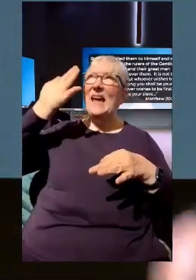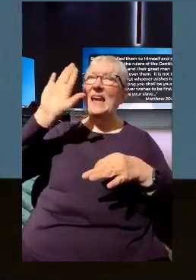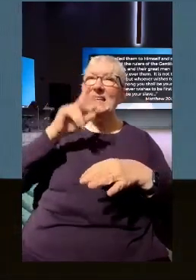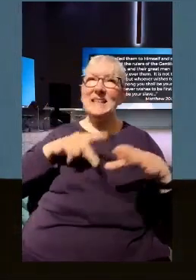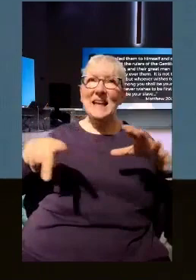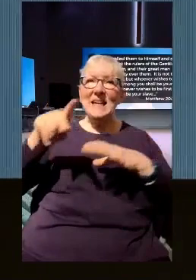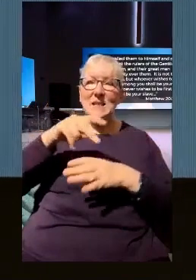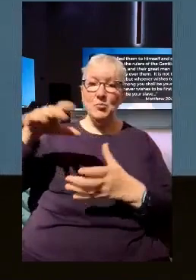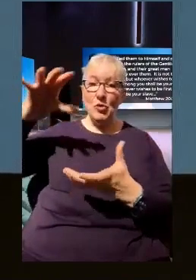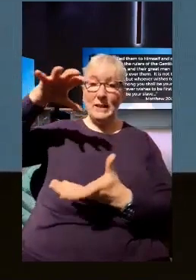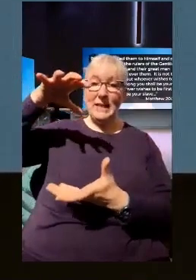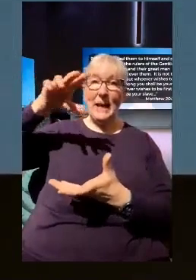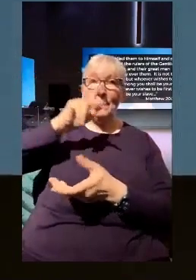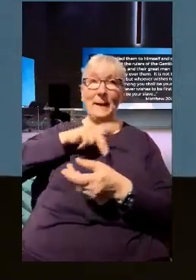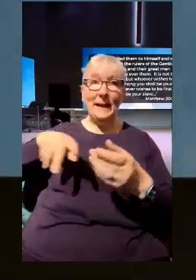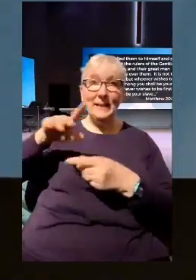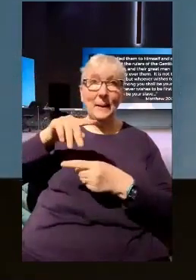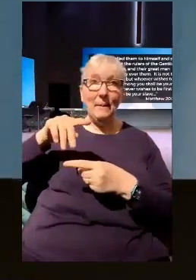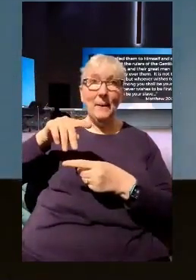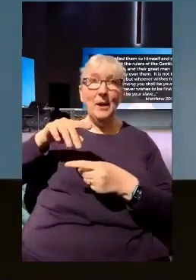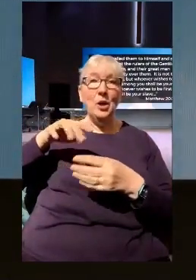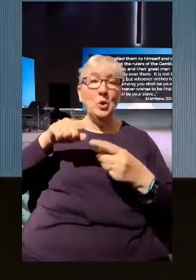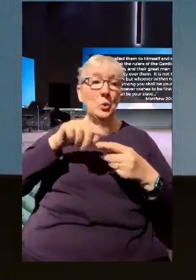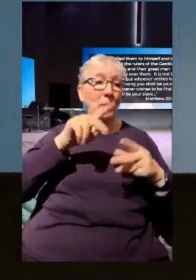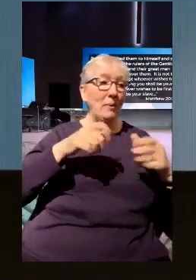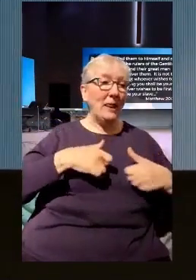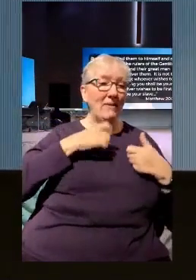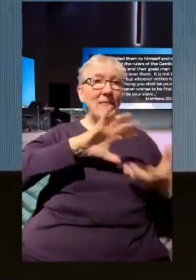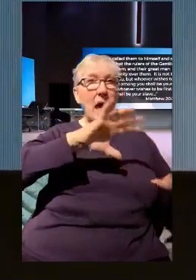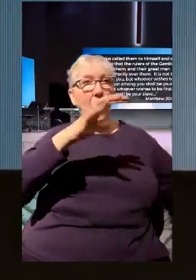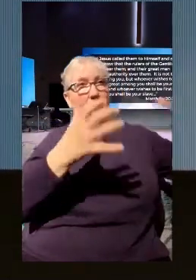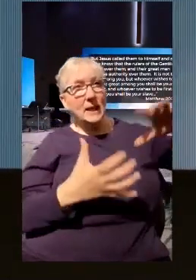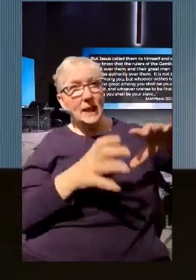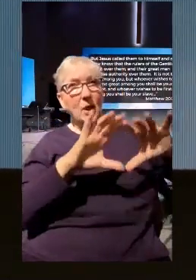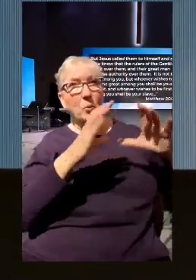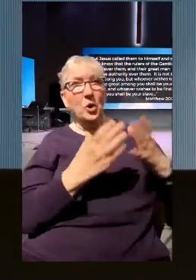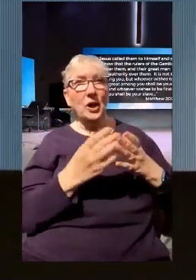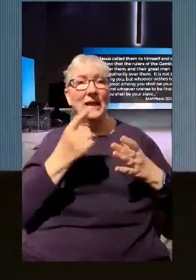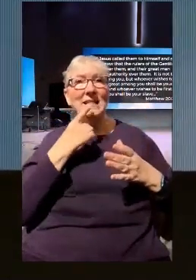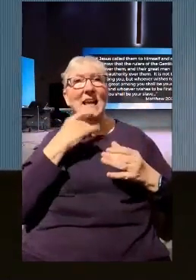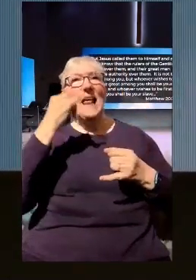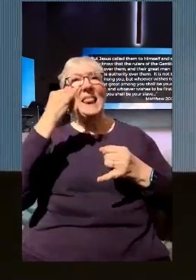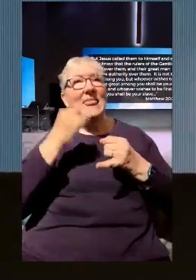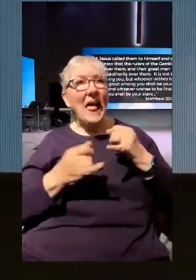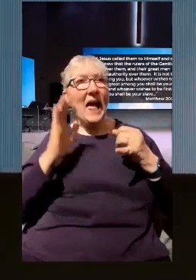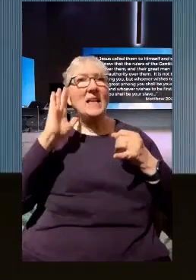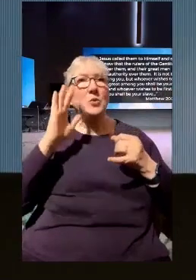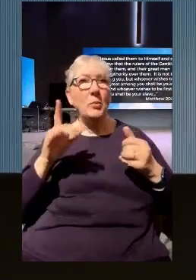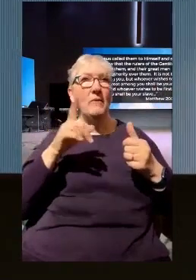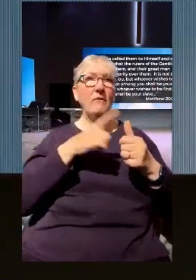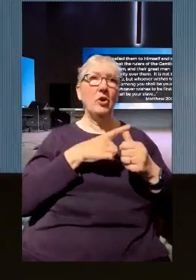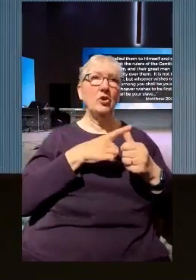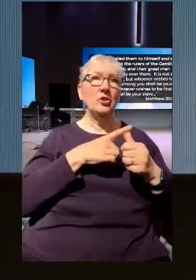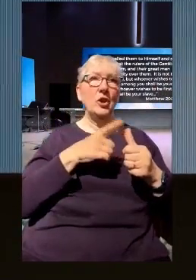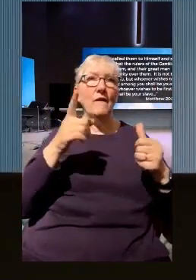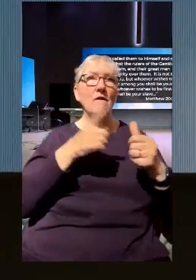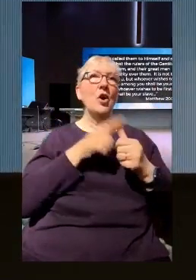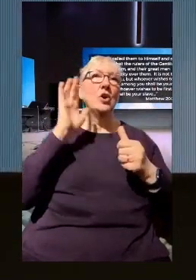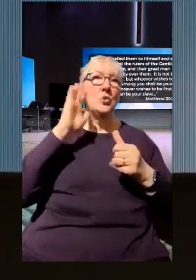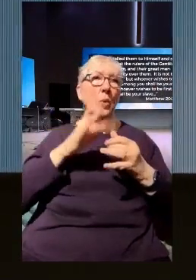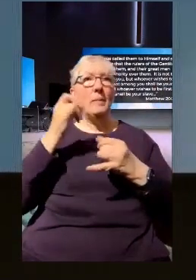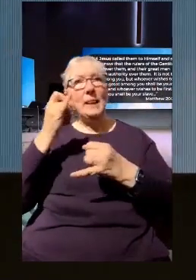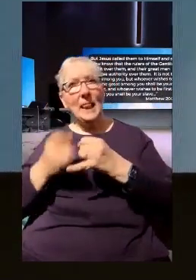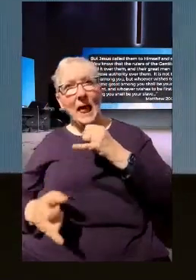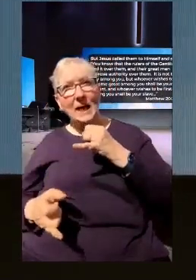upside-down world, when he said, "So the last will be first, and the first will be last."